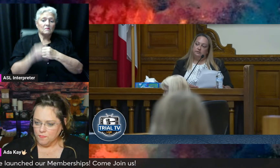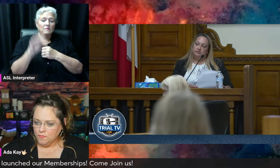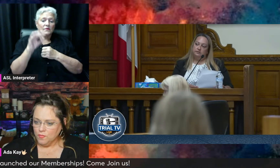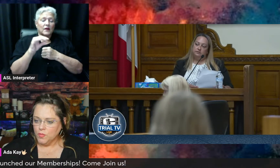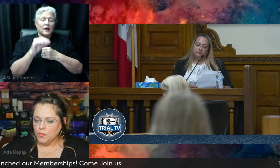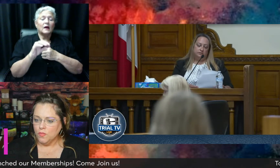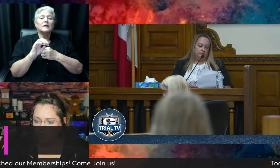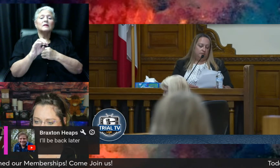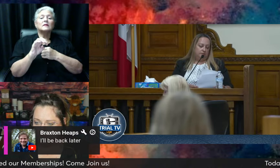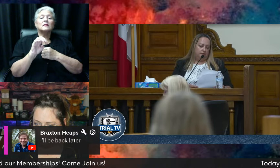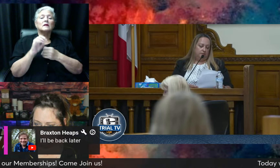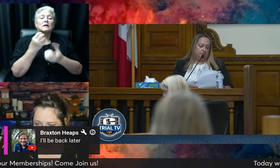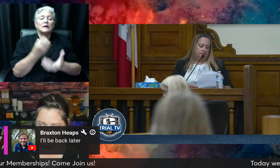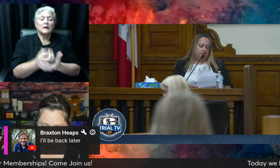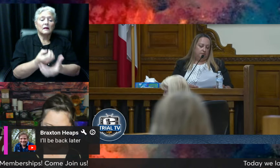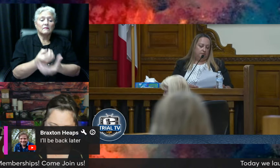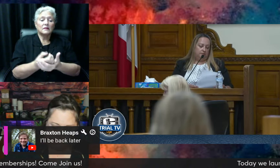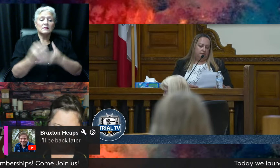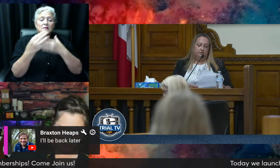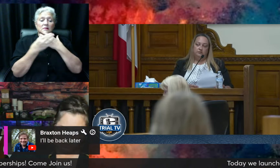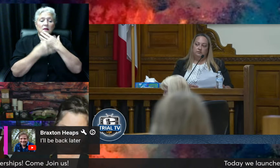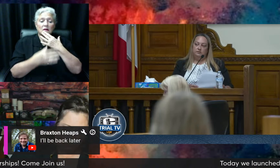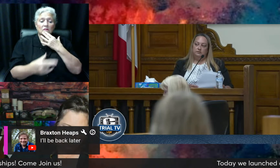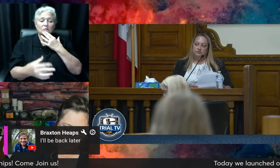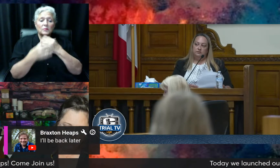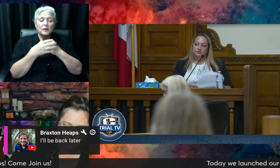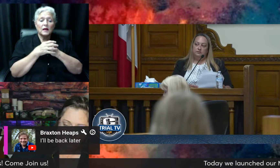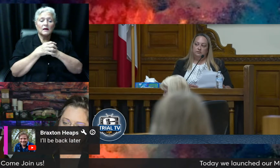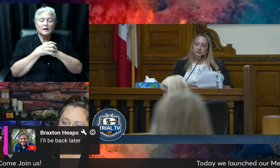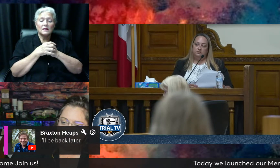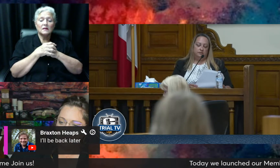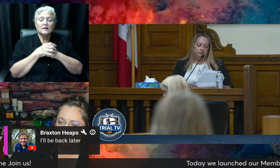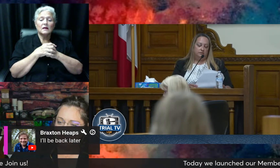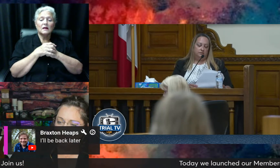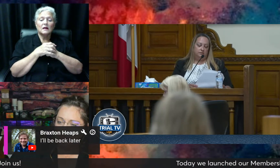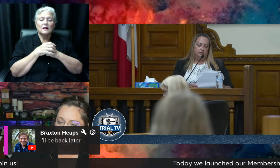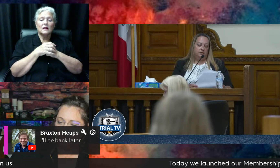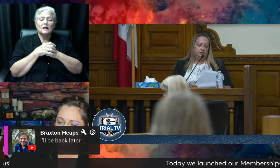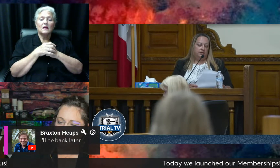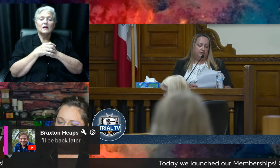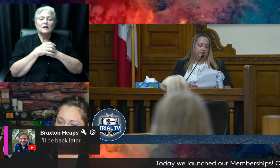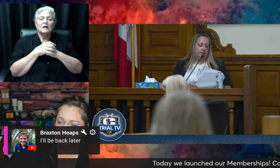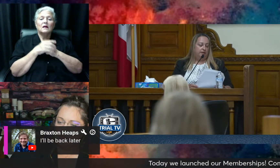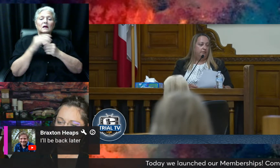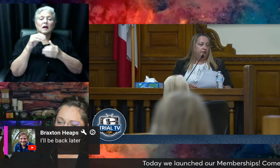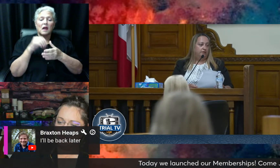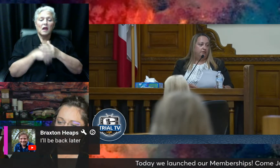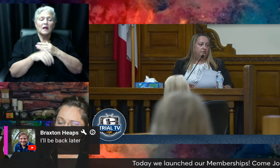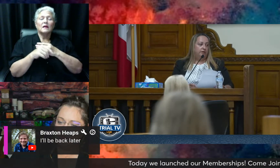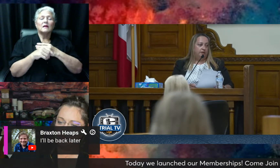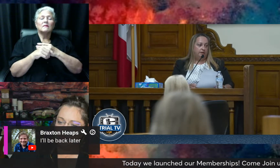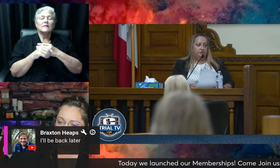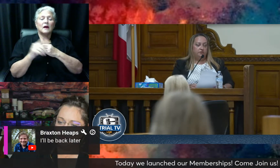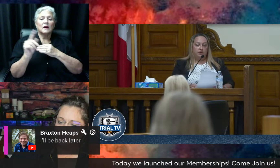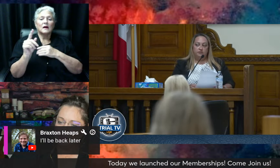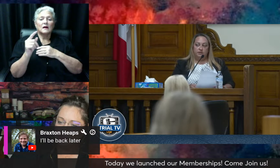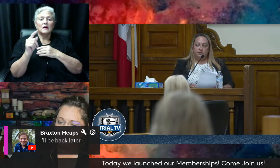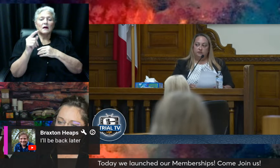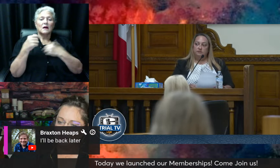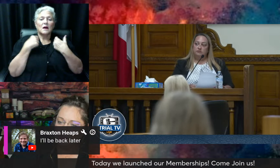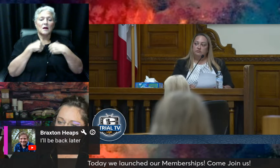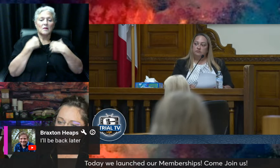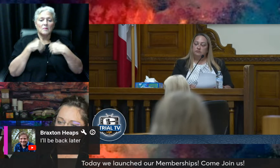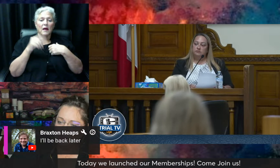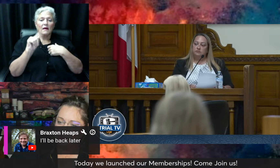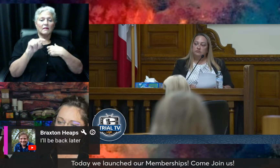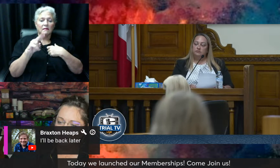evidence of blood in the sample that you took from the bathtub drain? screening indicated the presence of blood on those swabs,